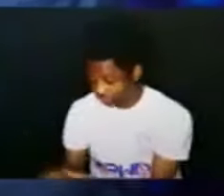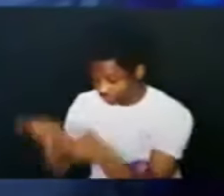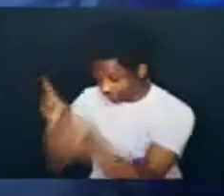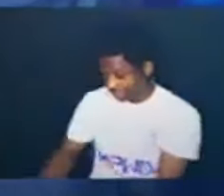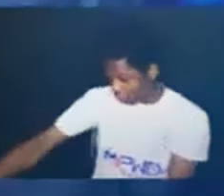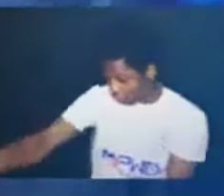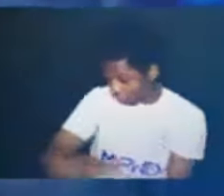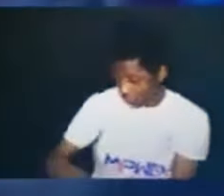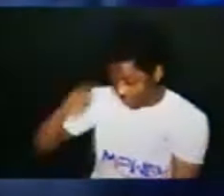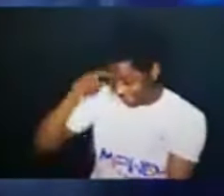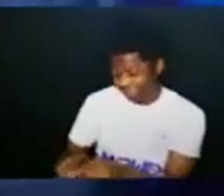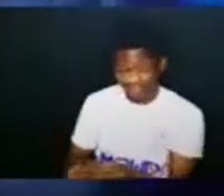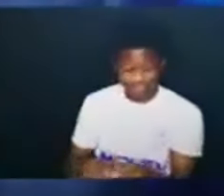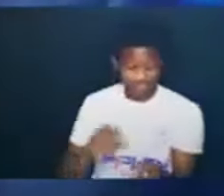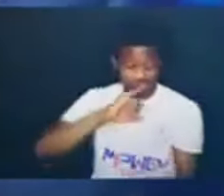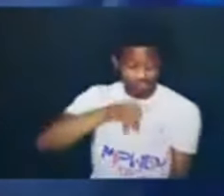Jesus.